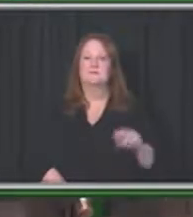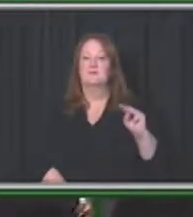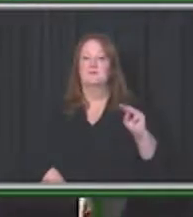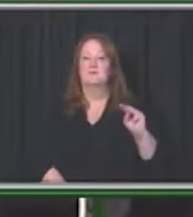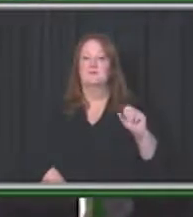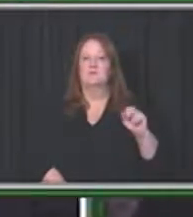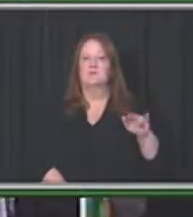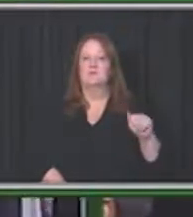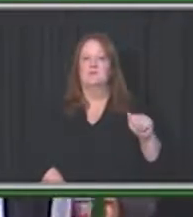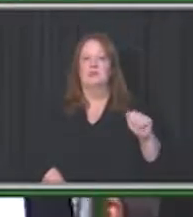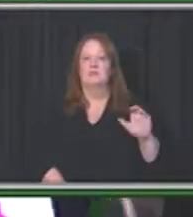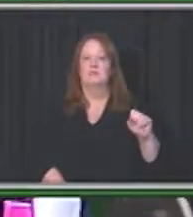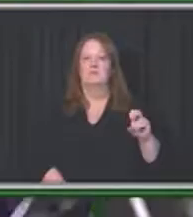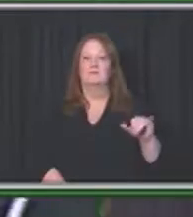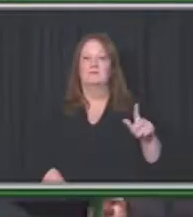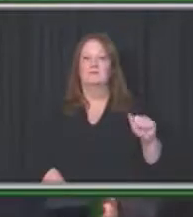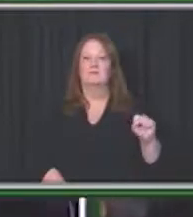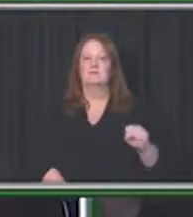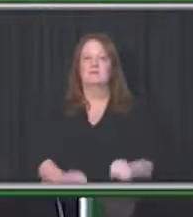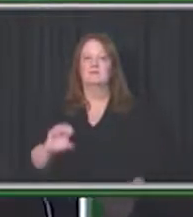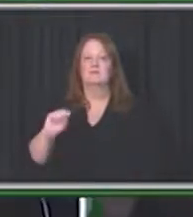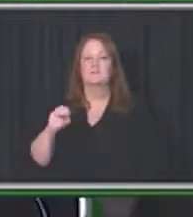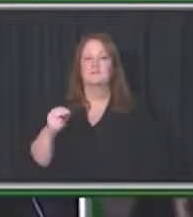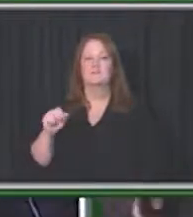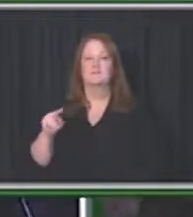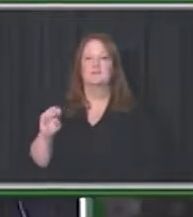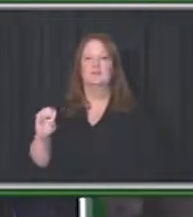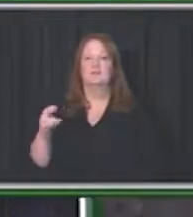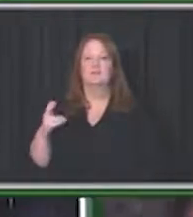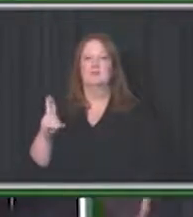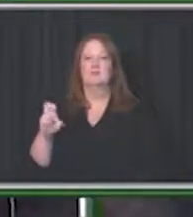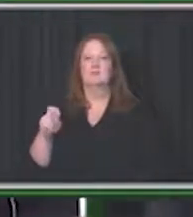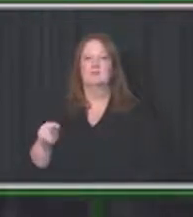Mireya Casillas. Shane Harrison.